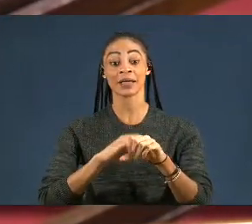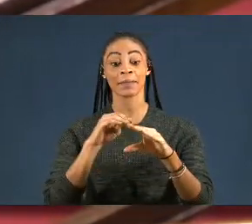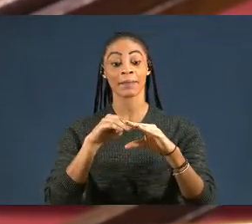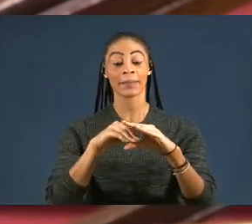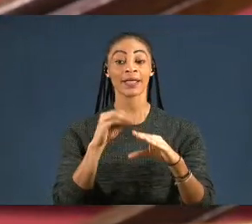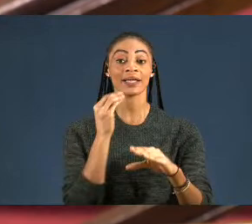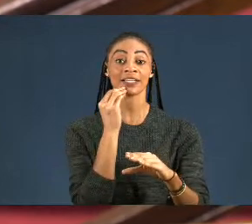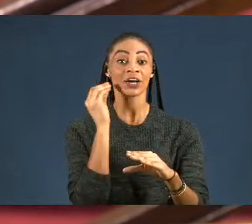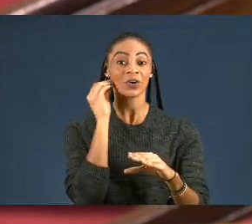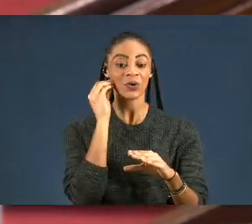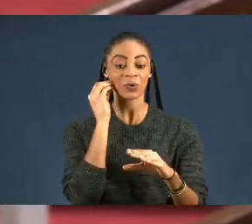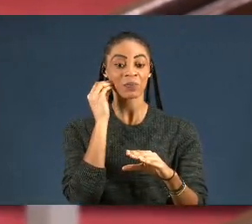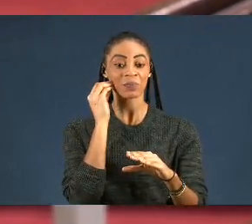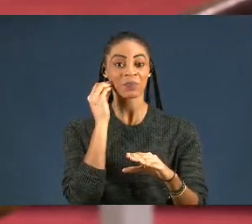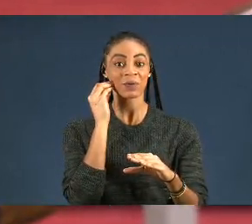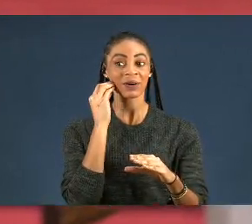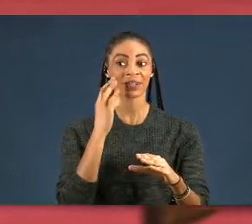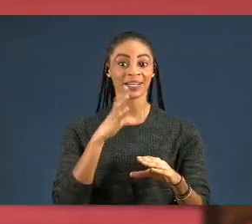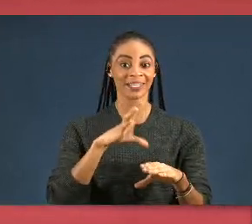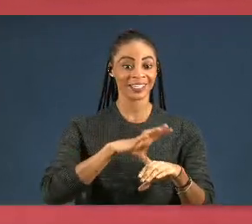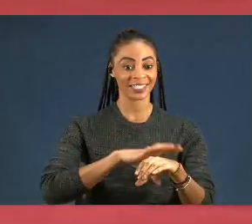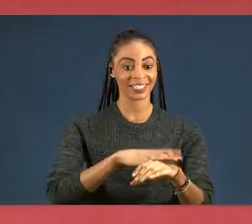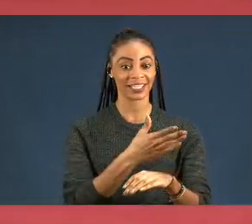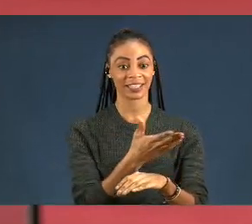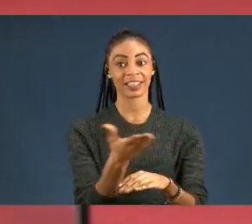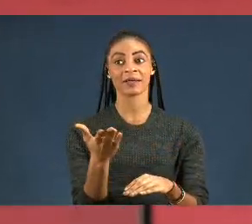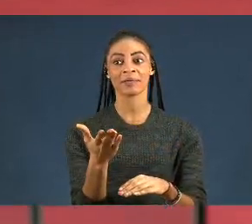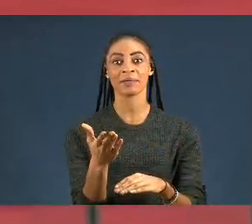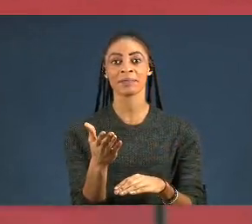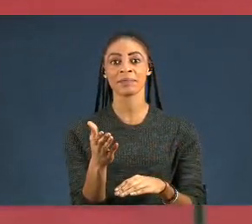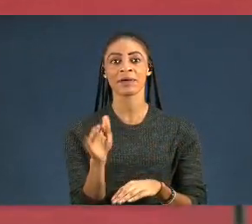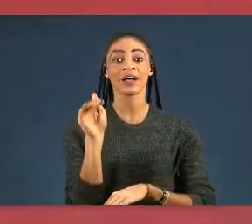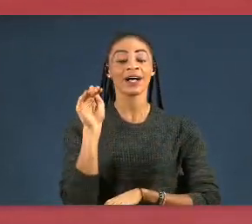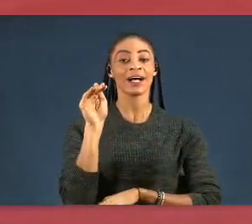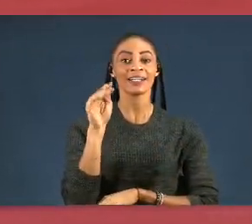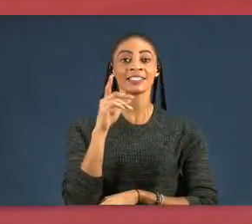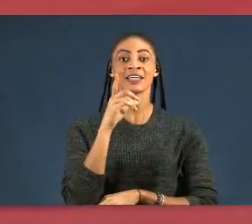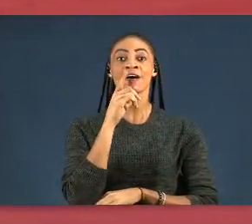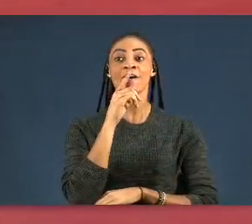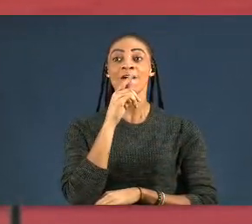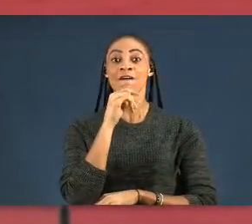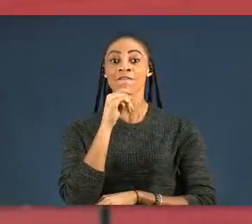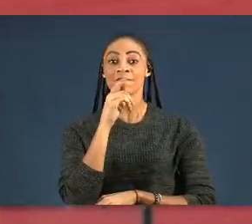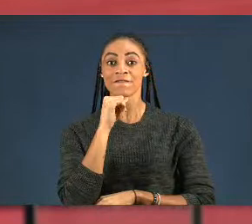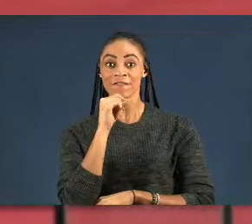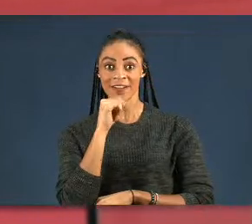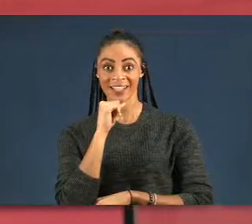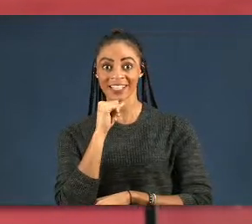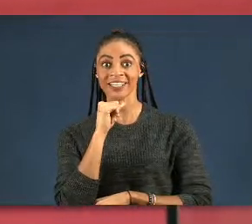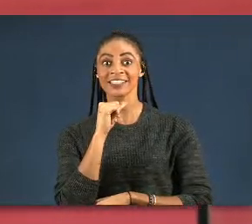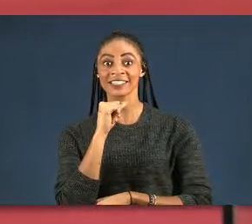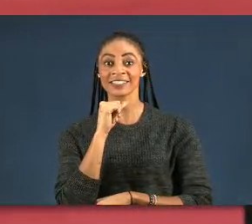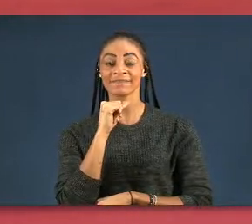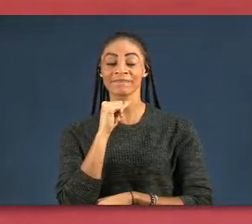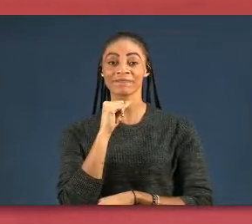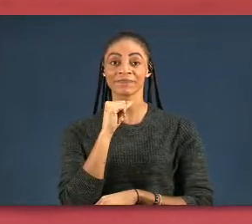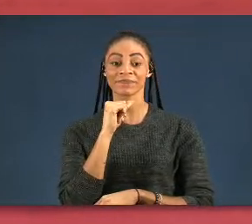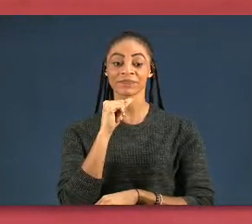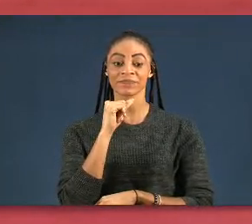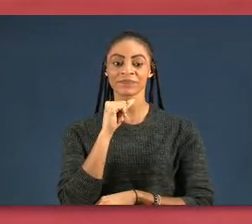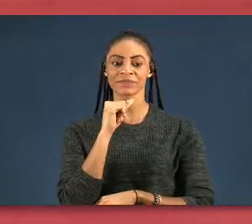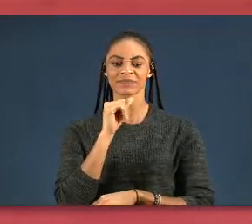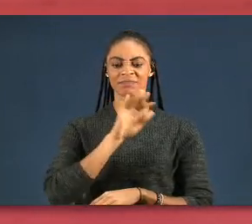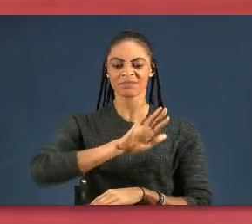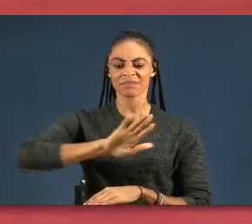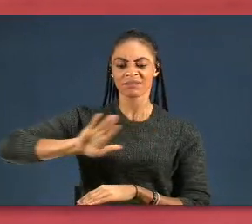of the fathers here have removed children on the way, wakiingia wakatoe koti,